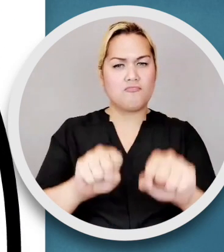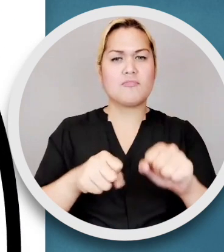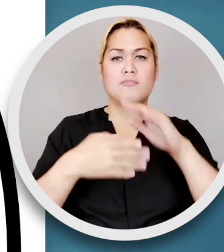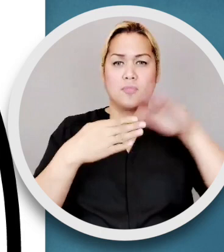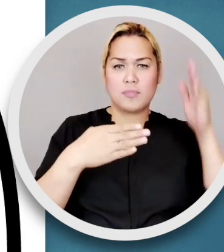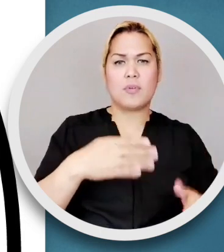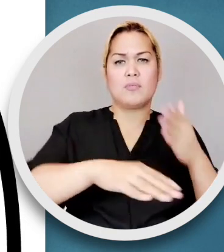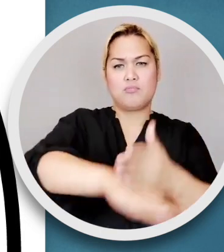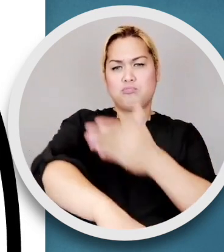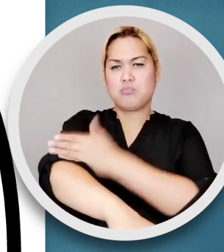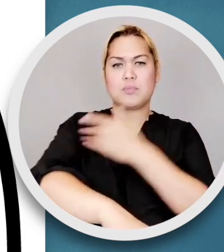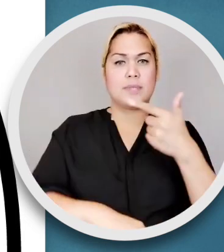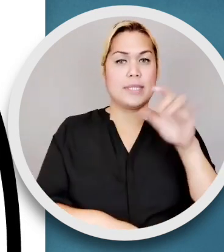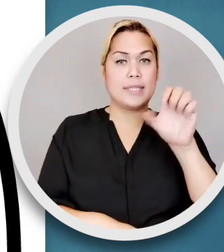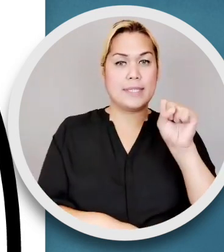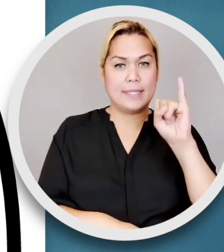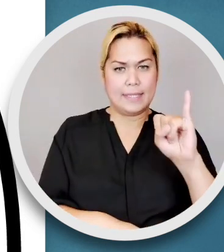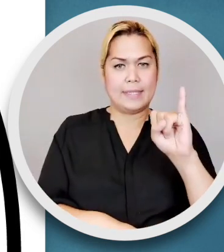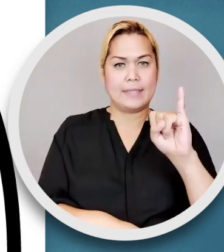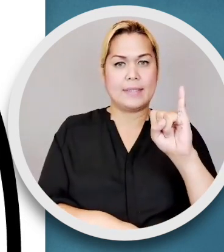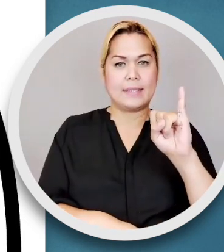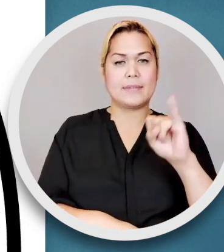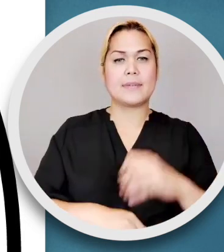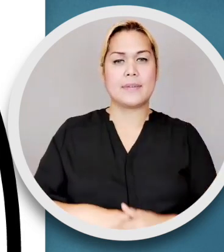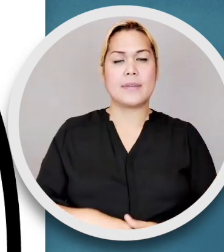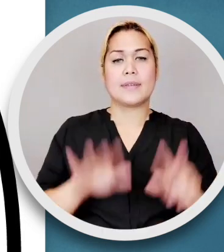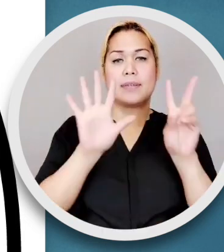And 7. Investing in GESI relevant knowledge.